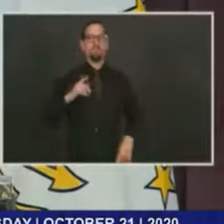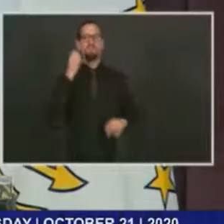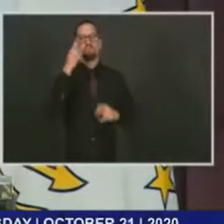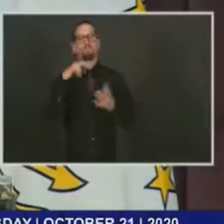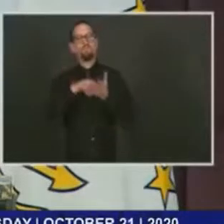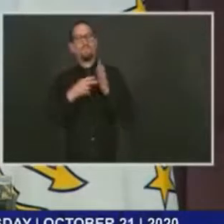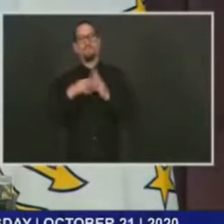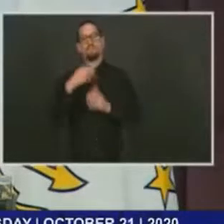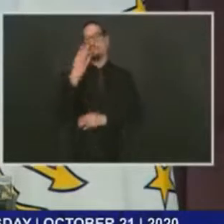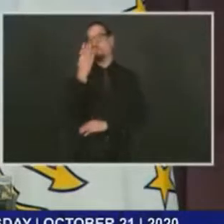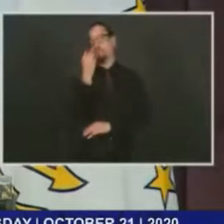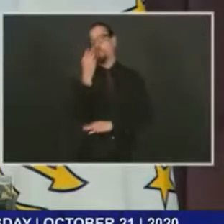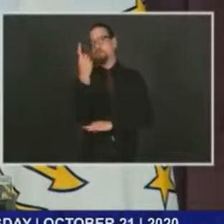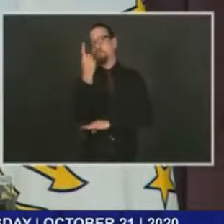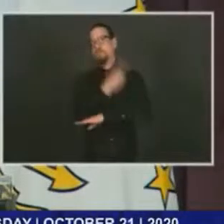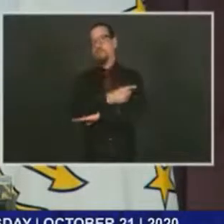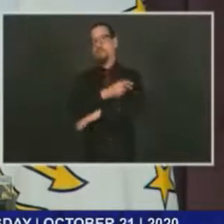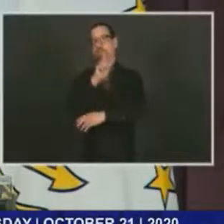you to really